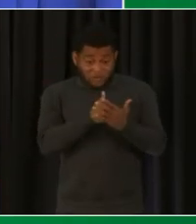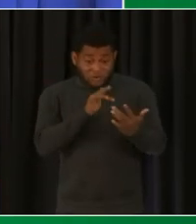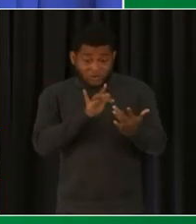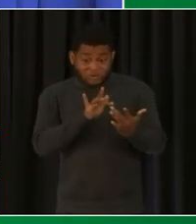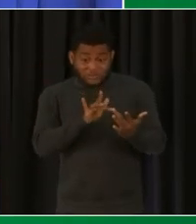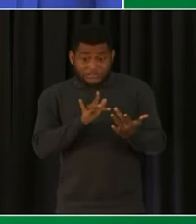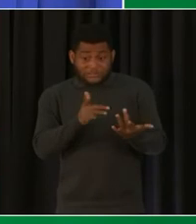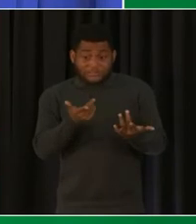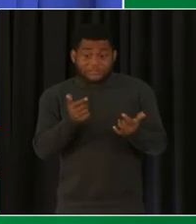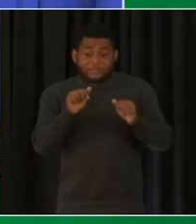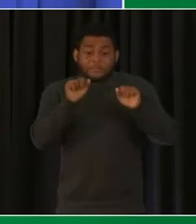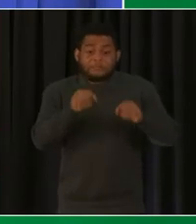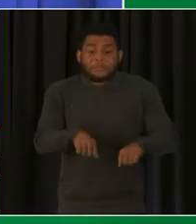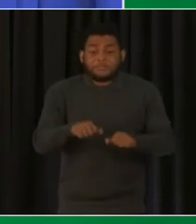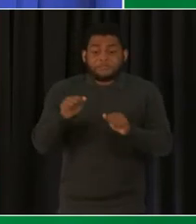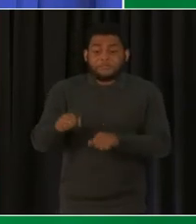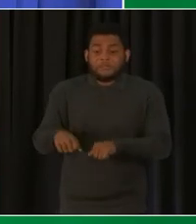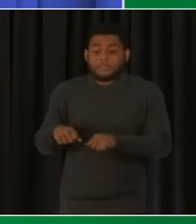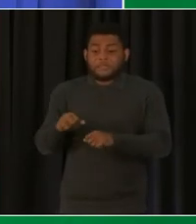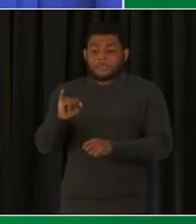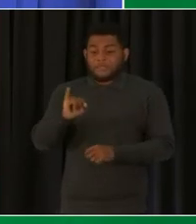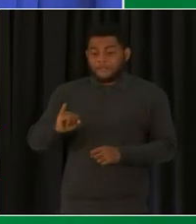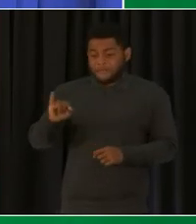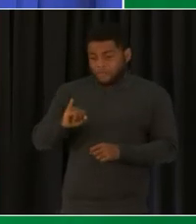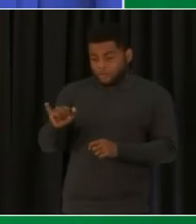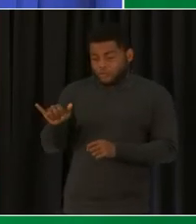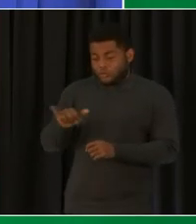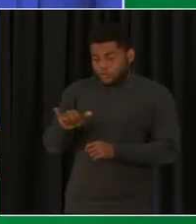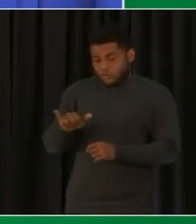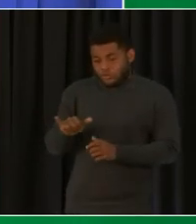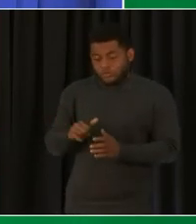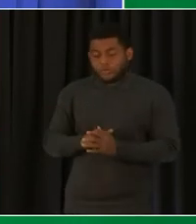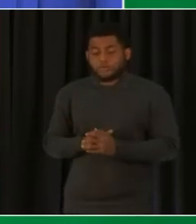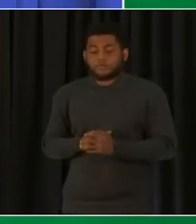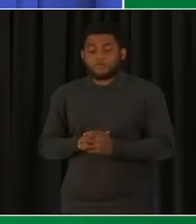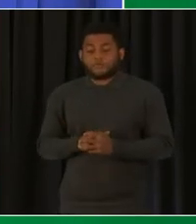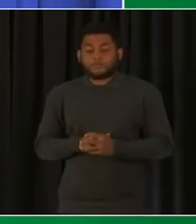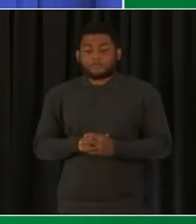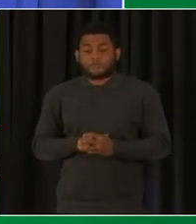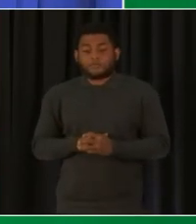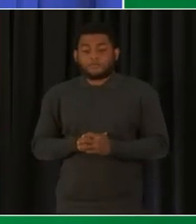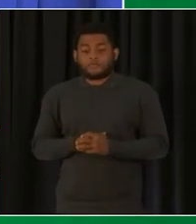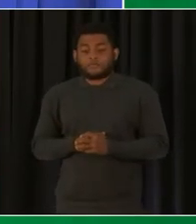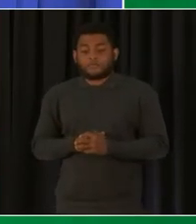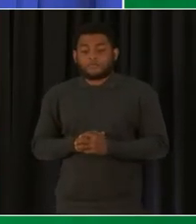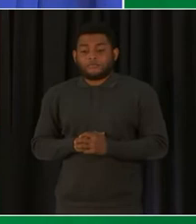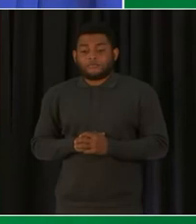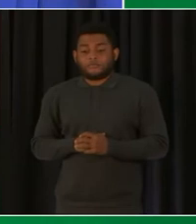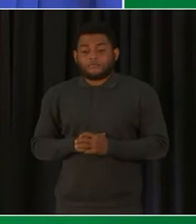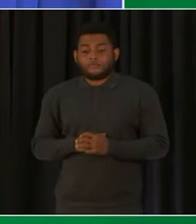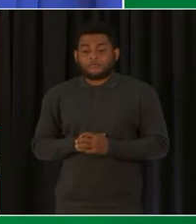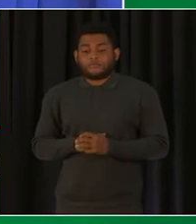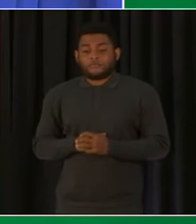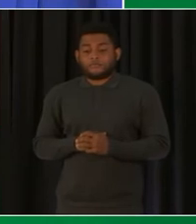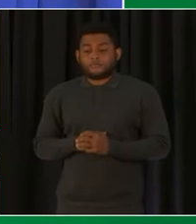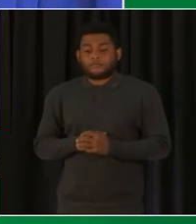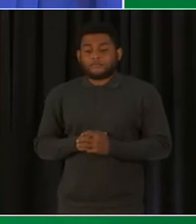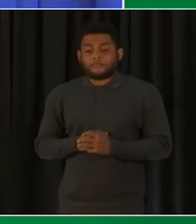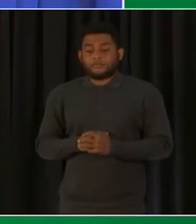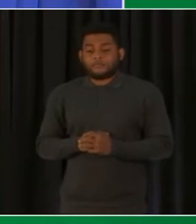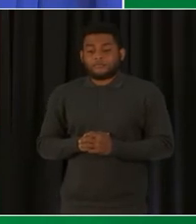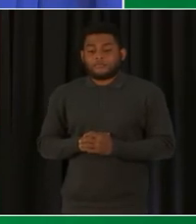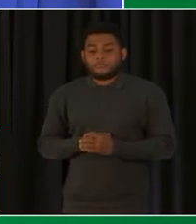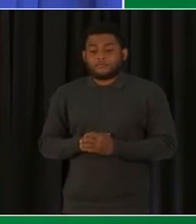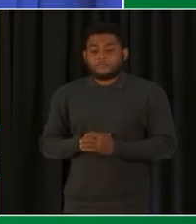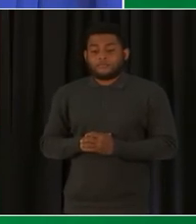to Heidi because I think there's some things we've been thinking about around this area already. So. Thank you, Dr. Elliott. You're spot